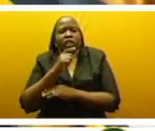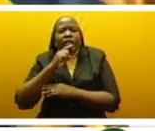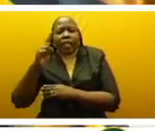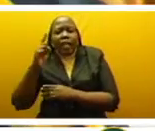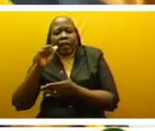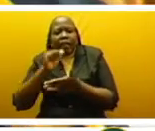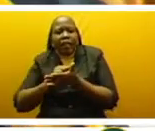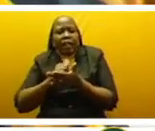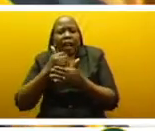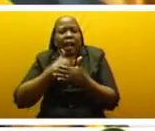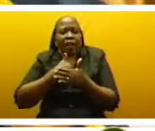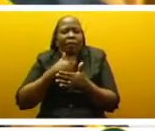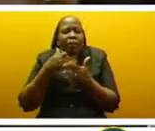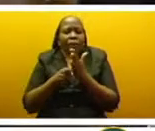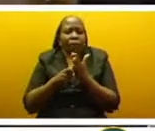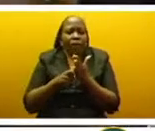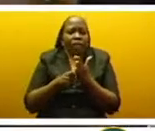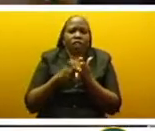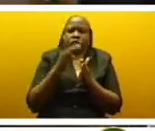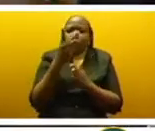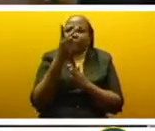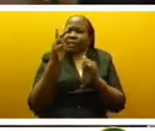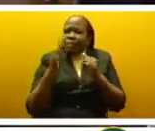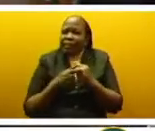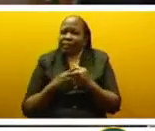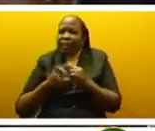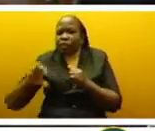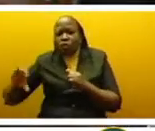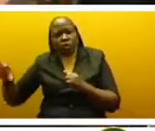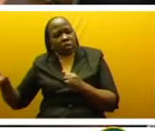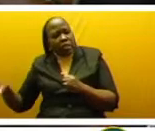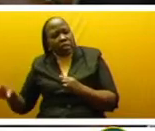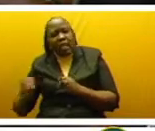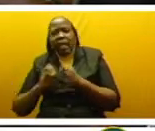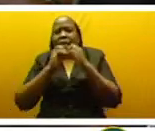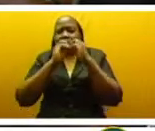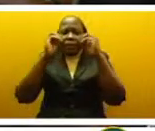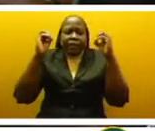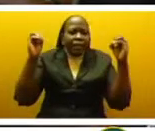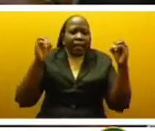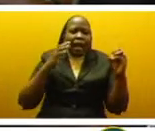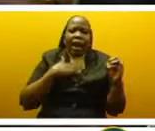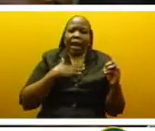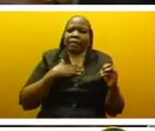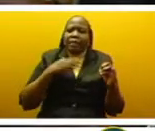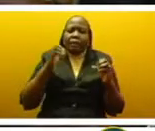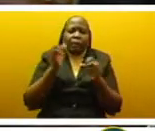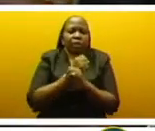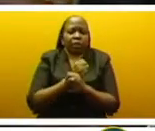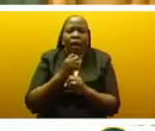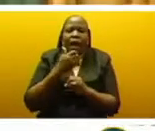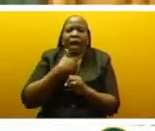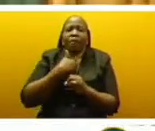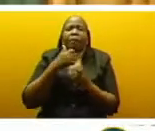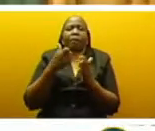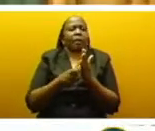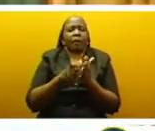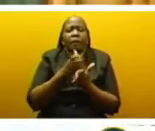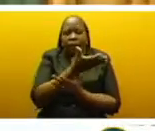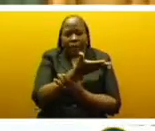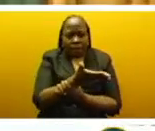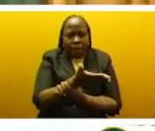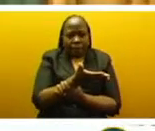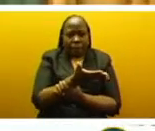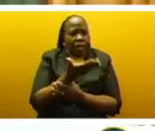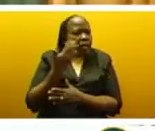problems, 27 constituencies? Nothing. We couldn't do it because there was a problem. I